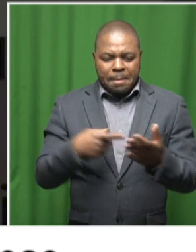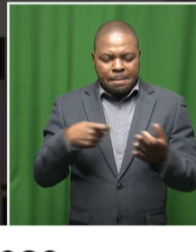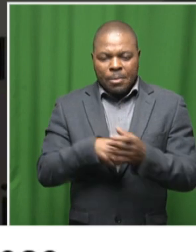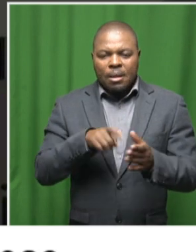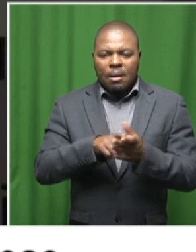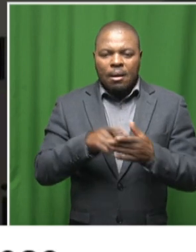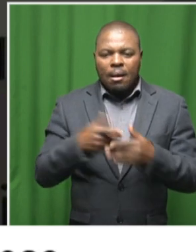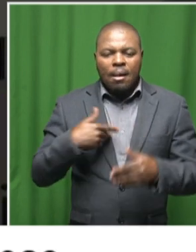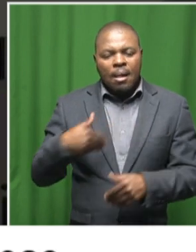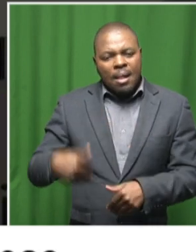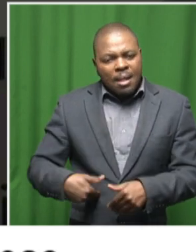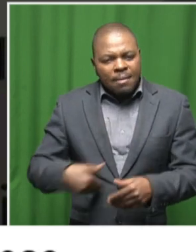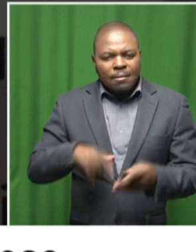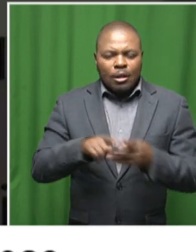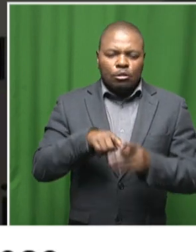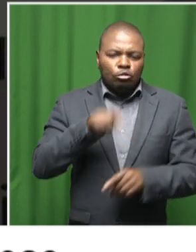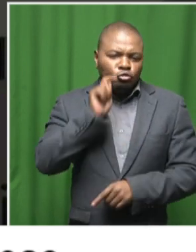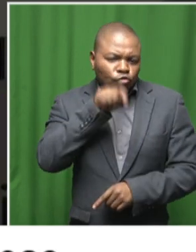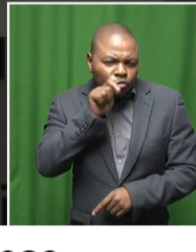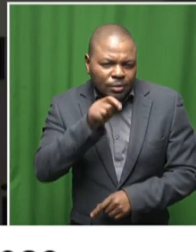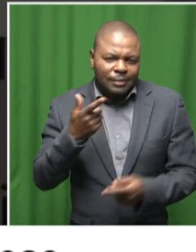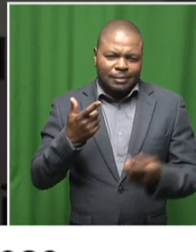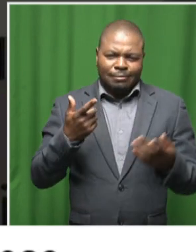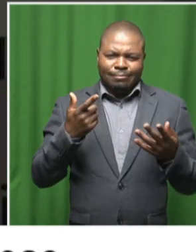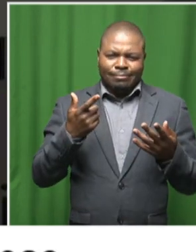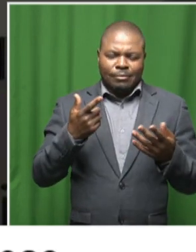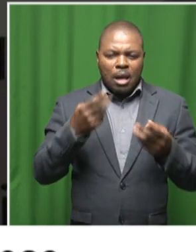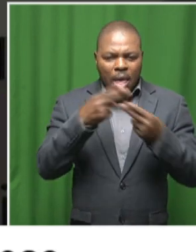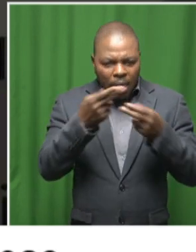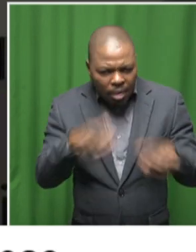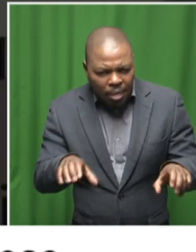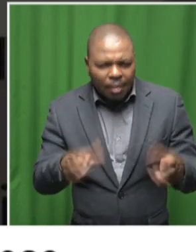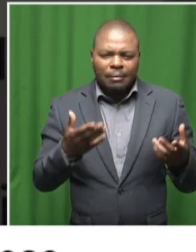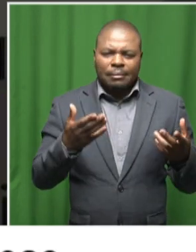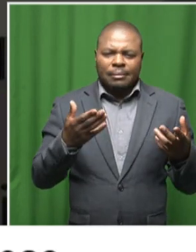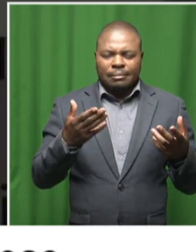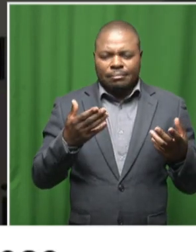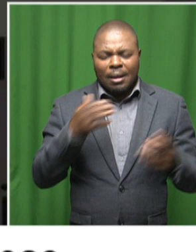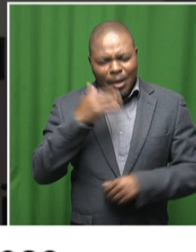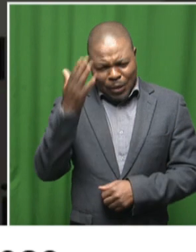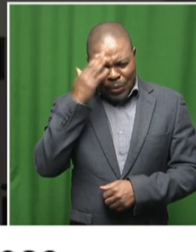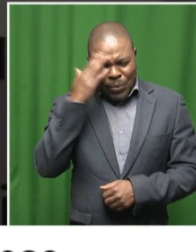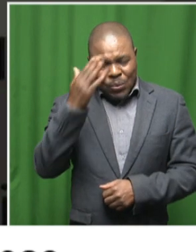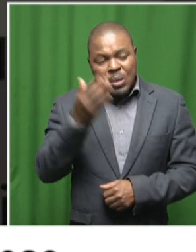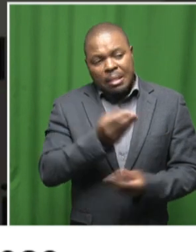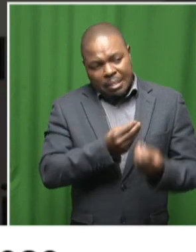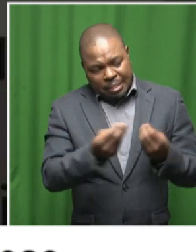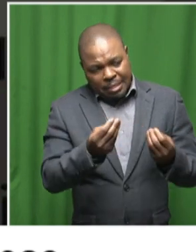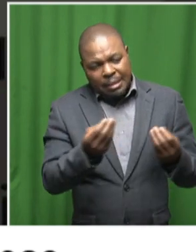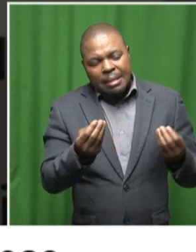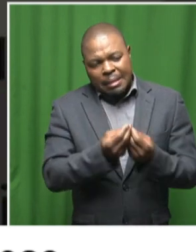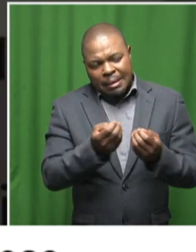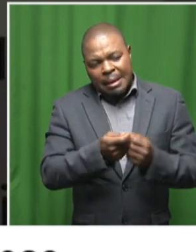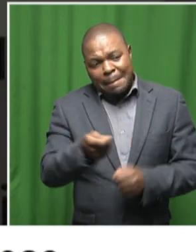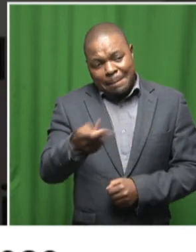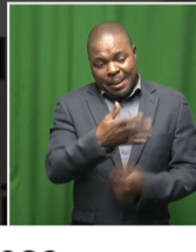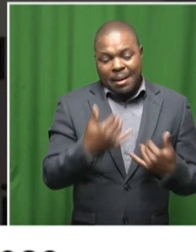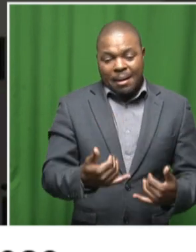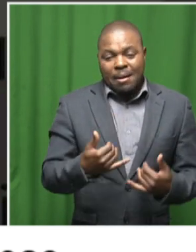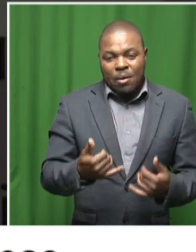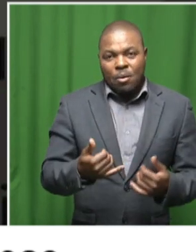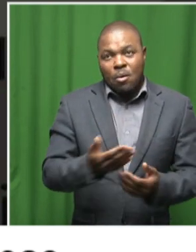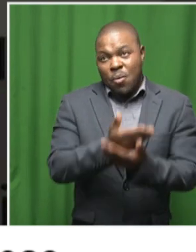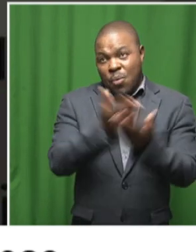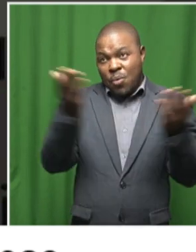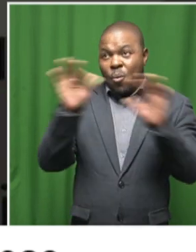your livers, your chicken, those, and your eggs as well, right? I know things are a bit expensive in the country right now or everywhere in